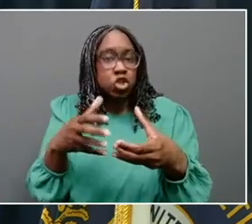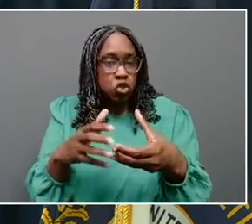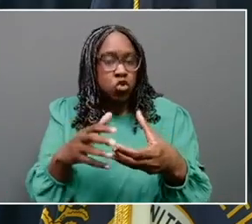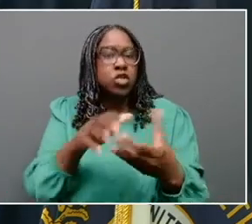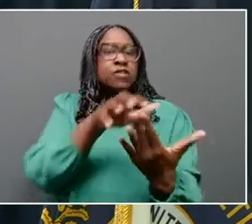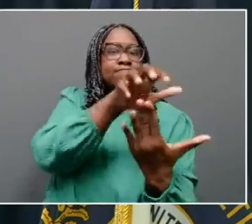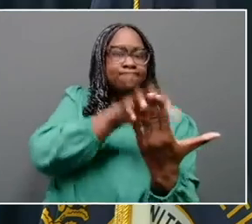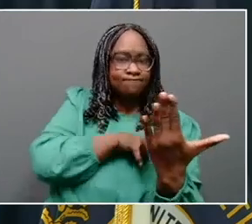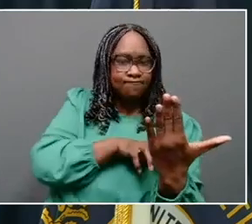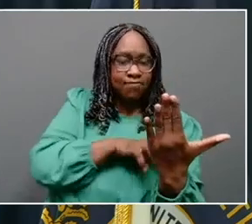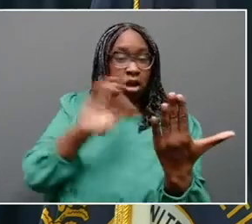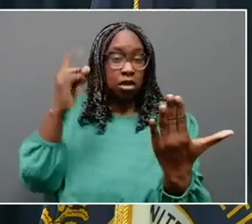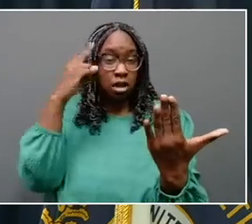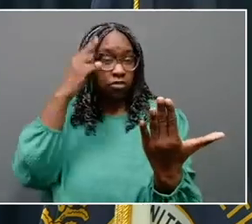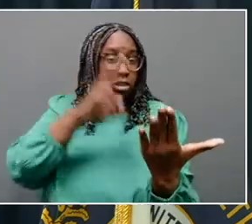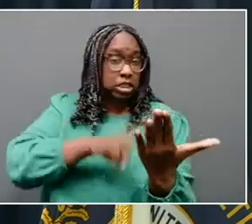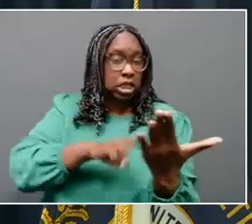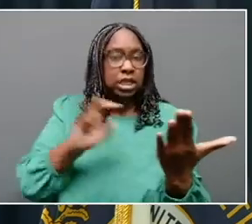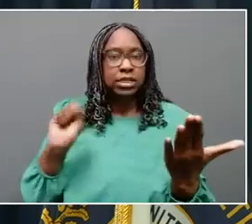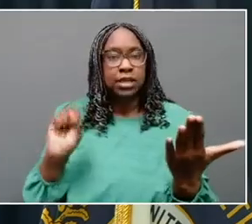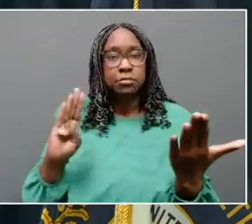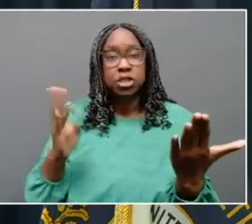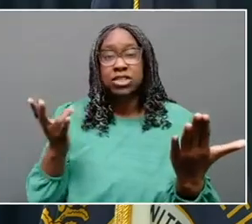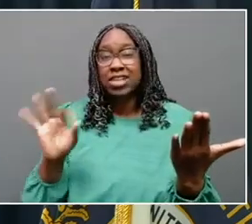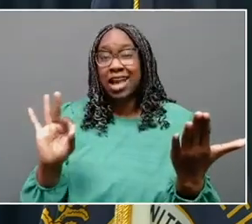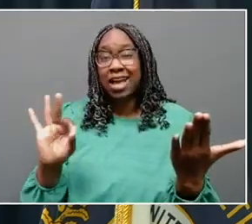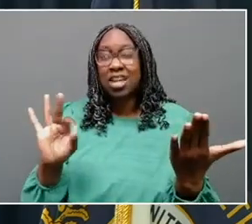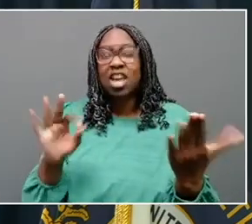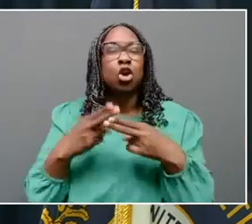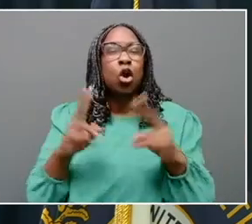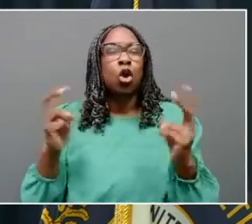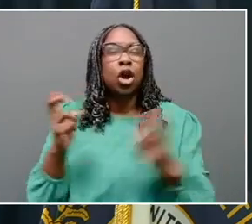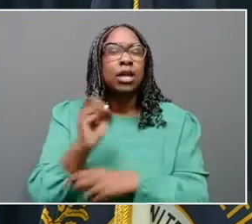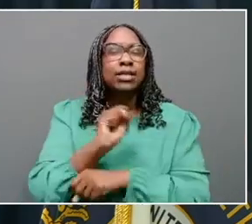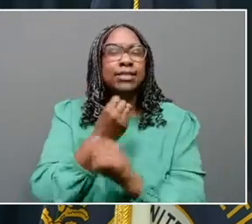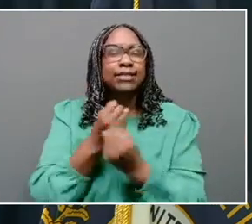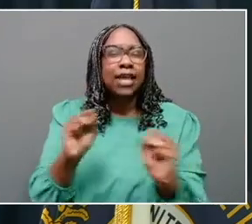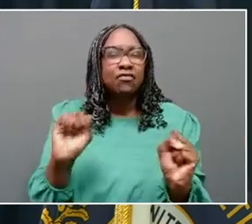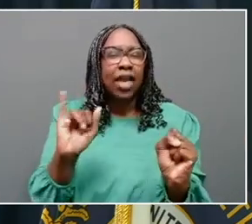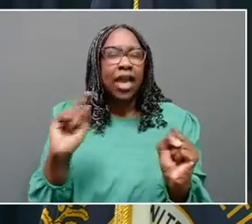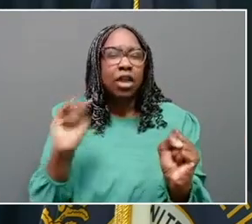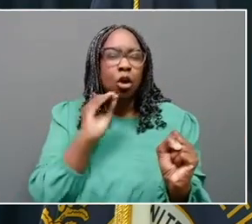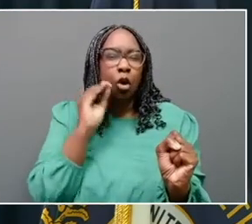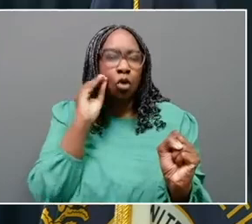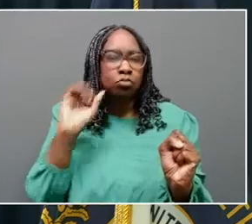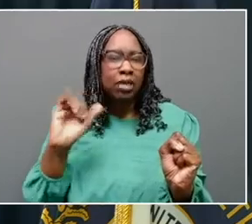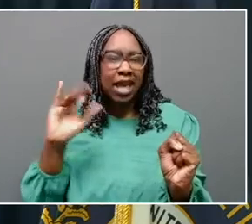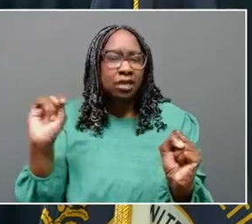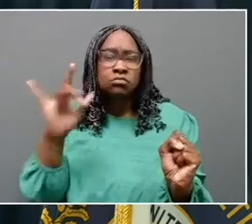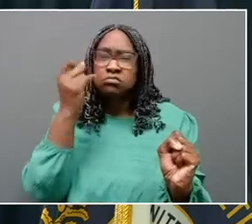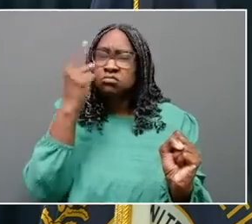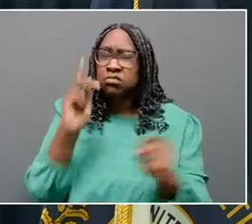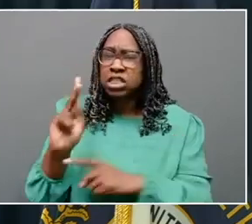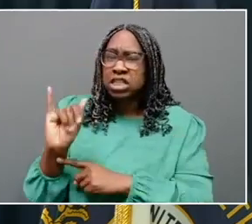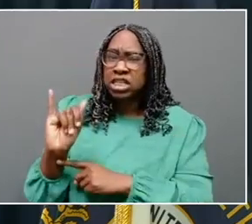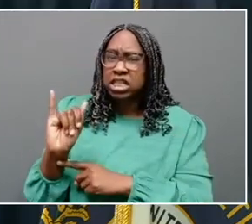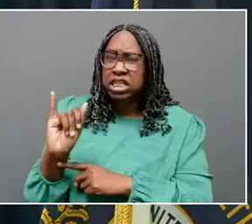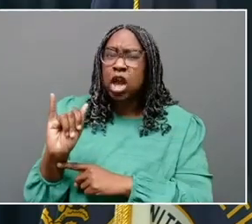Bill 79, the Safe at Home Act. Kentucky has one of the highest rates of domestic violence in the